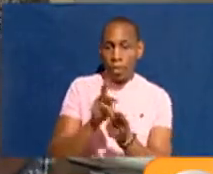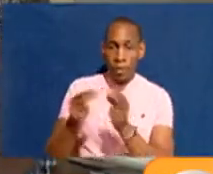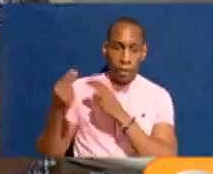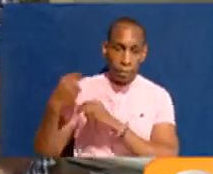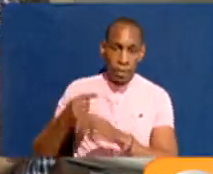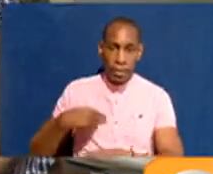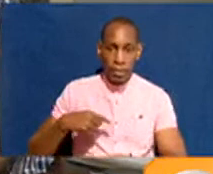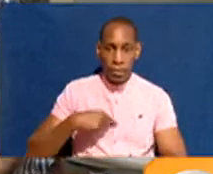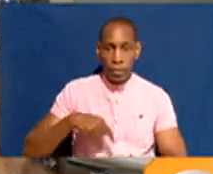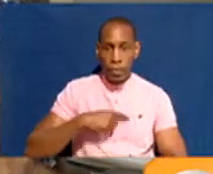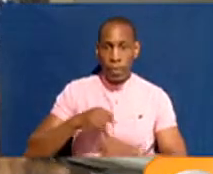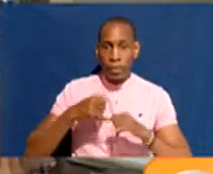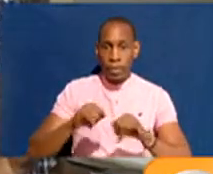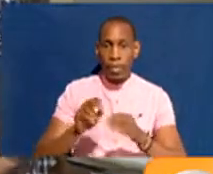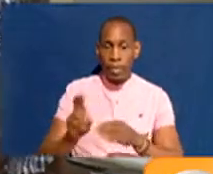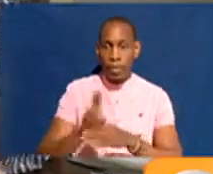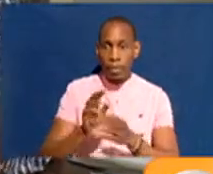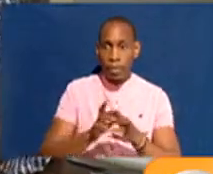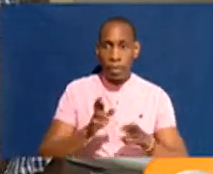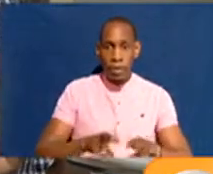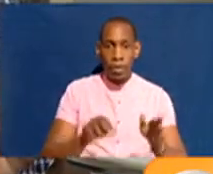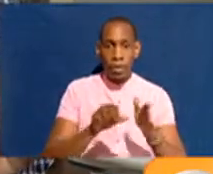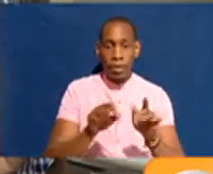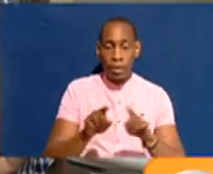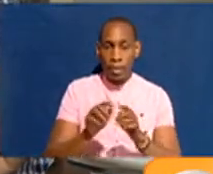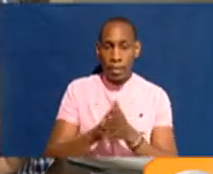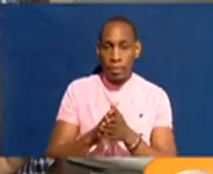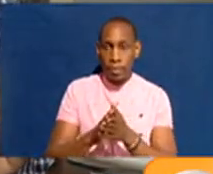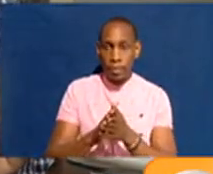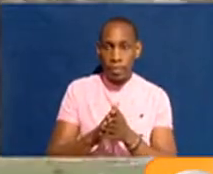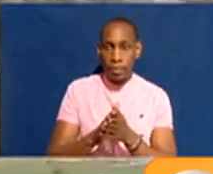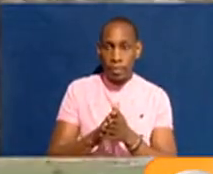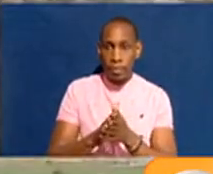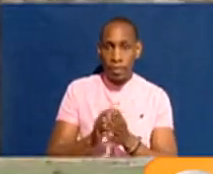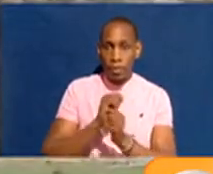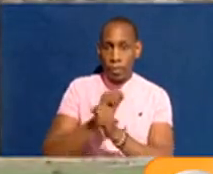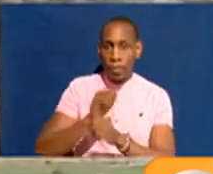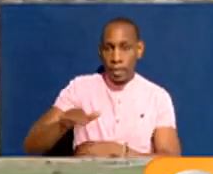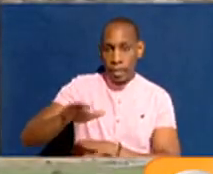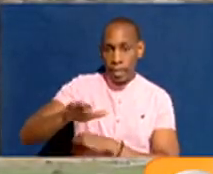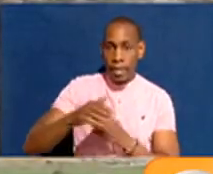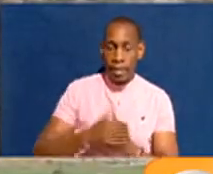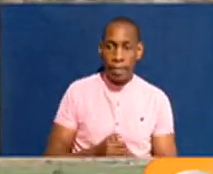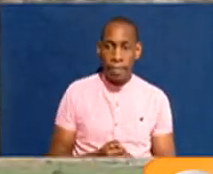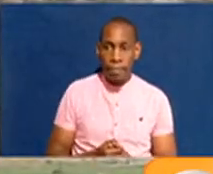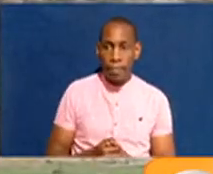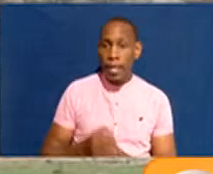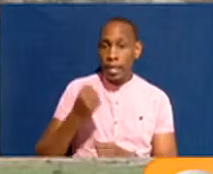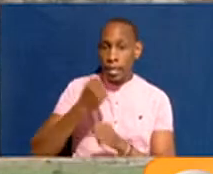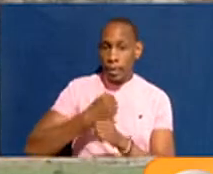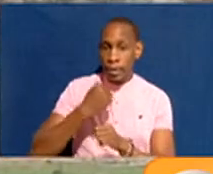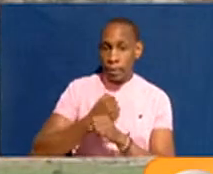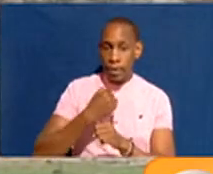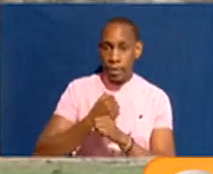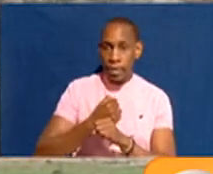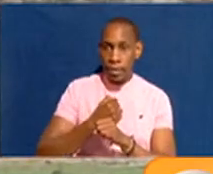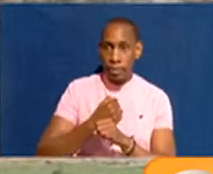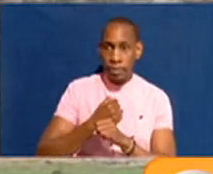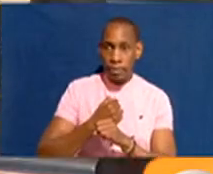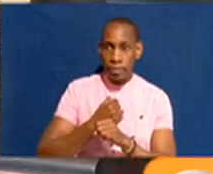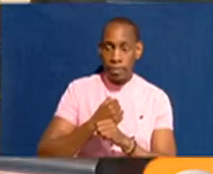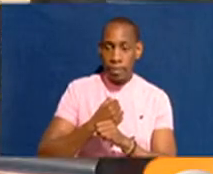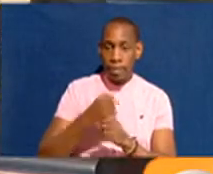adopt methodologies that can mitigate against the destruction of these sites. It's an effort that will require the support of